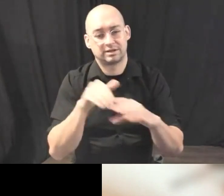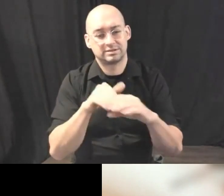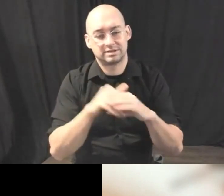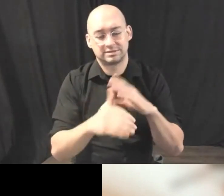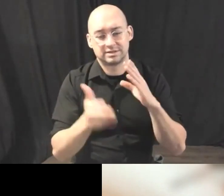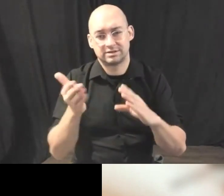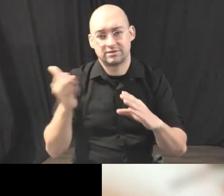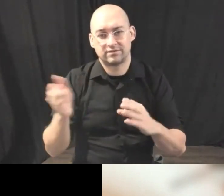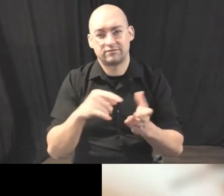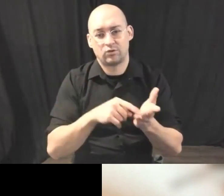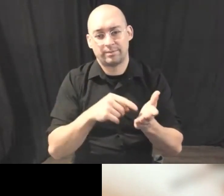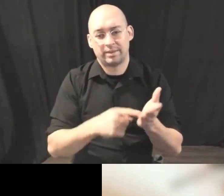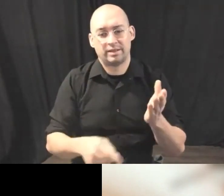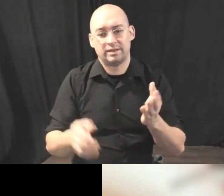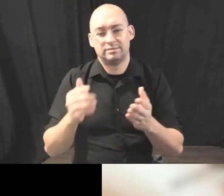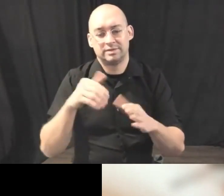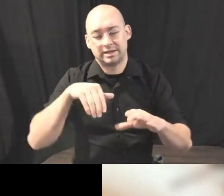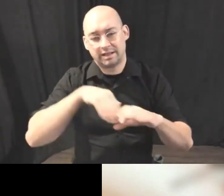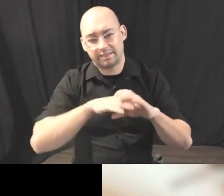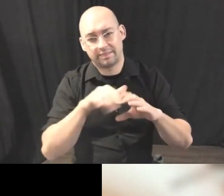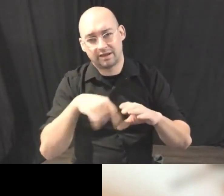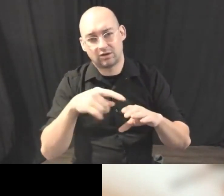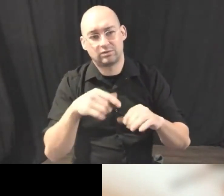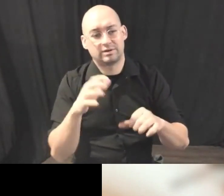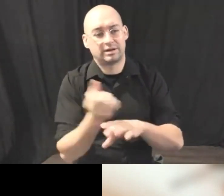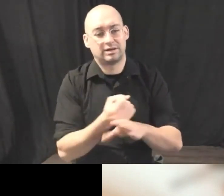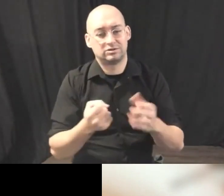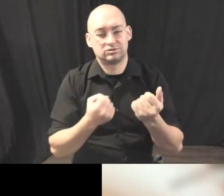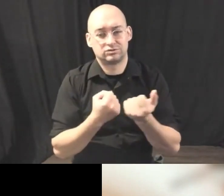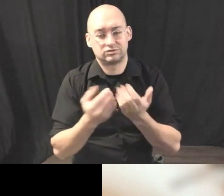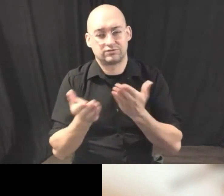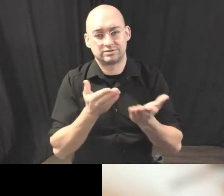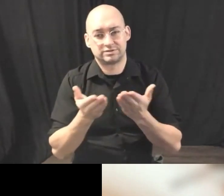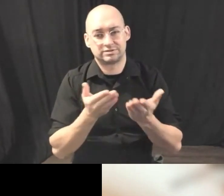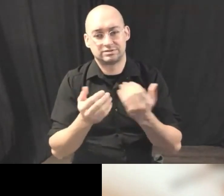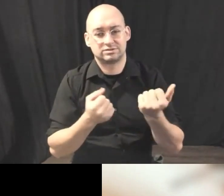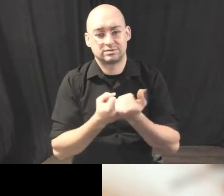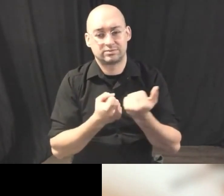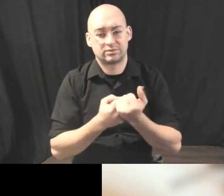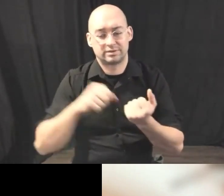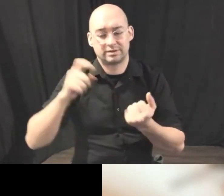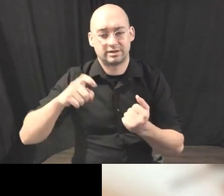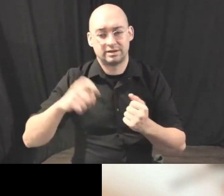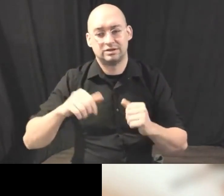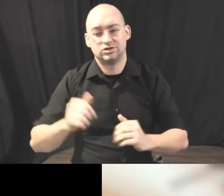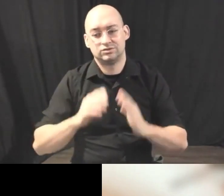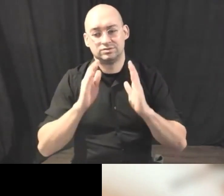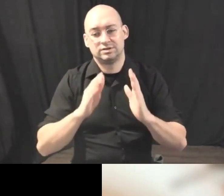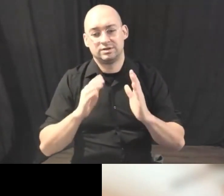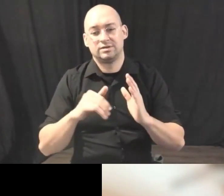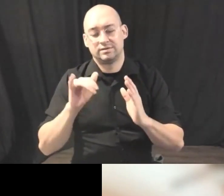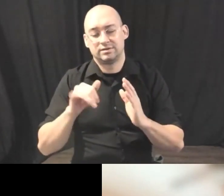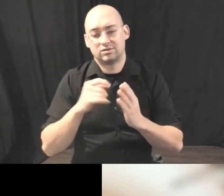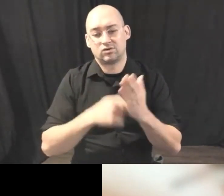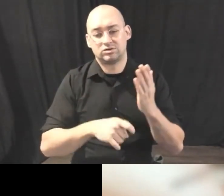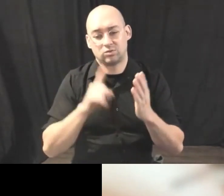affordable and really getting in there and getting the services and supports that they need. Addressing the share of cost is one way